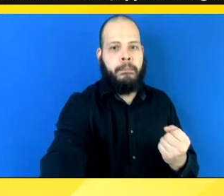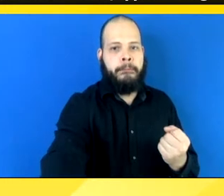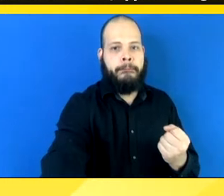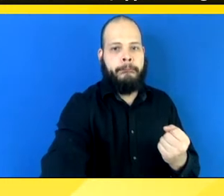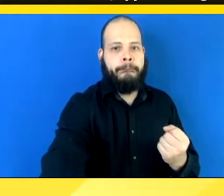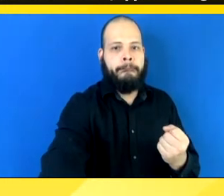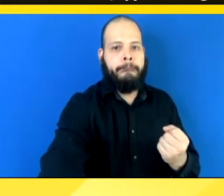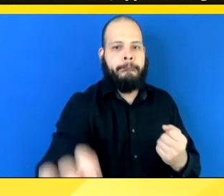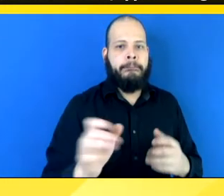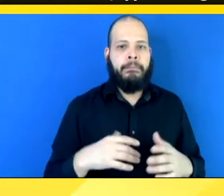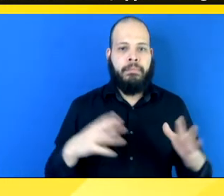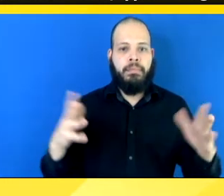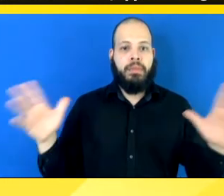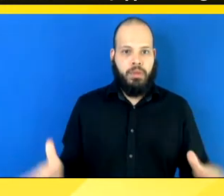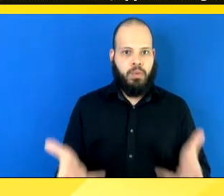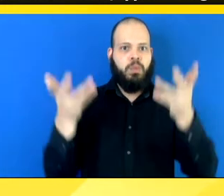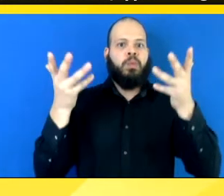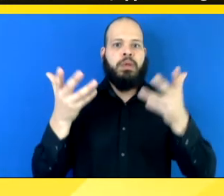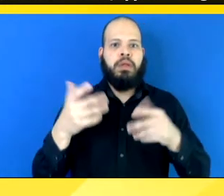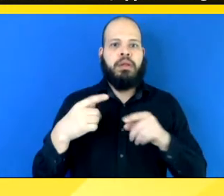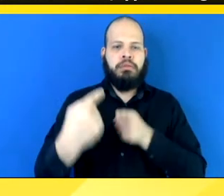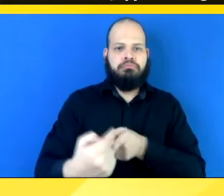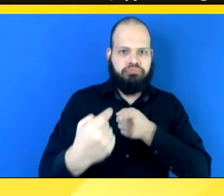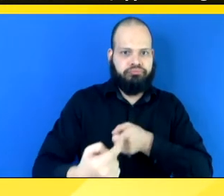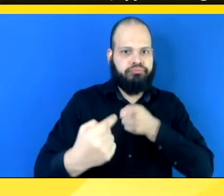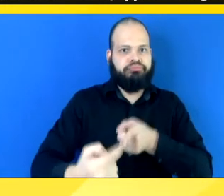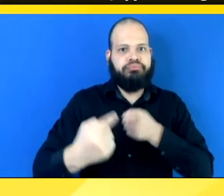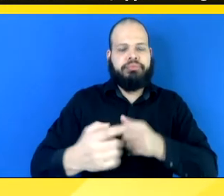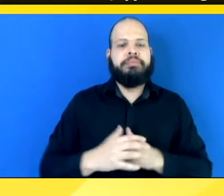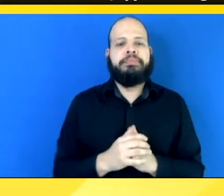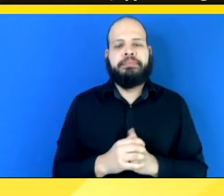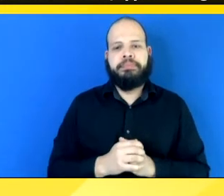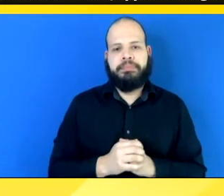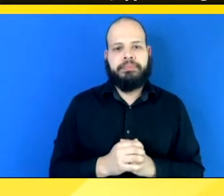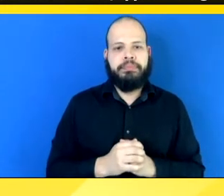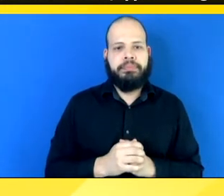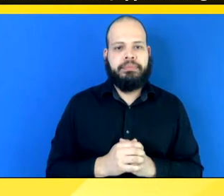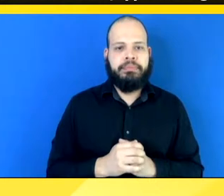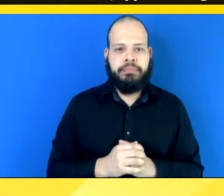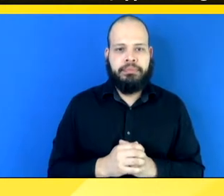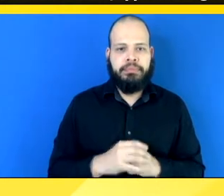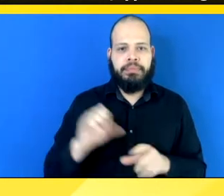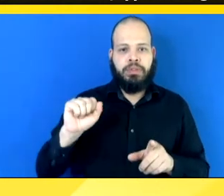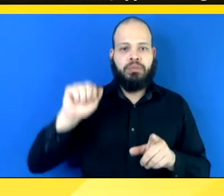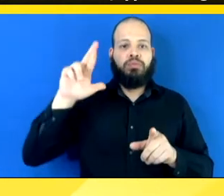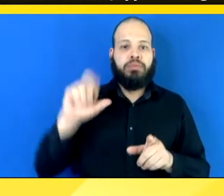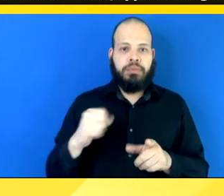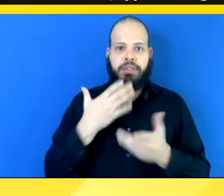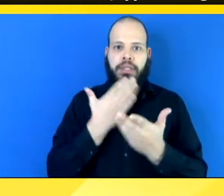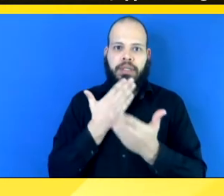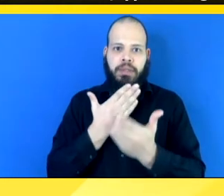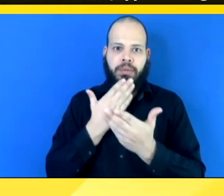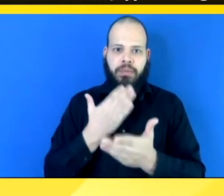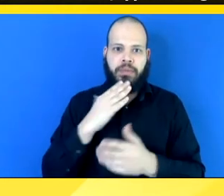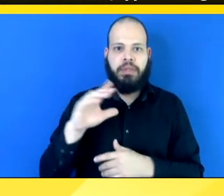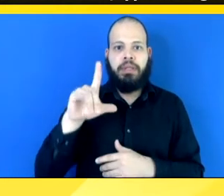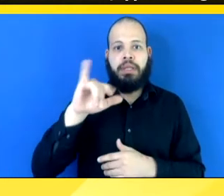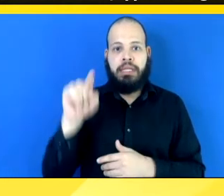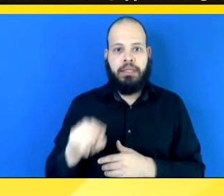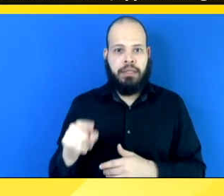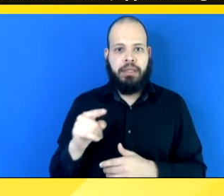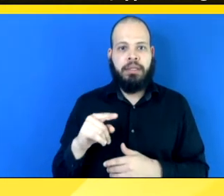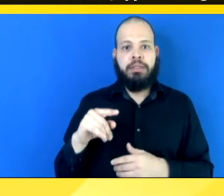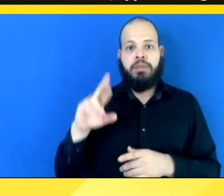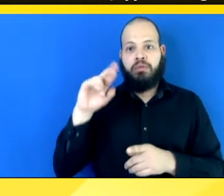up the South. Reverend Liz Theoharis, thank you. Thank you, Reverend Barber. Thank you, Roz Pellis. Thank you so much to the